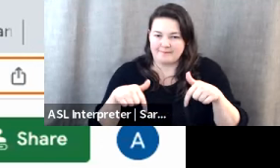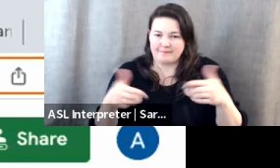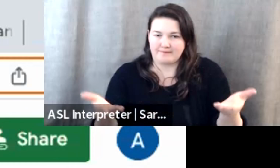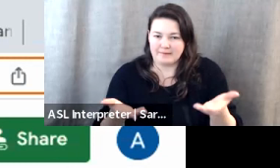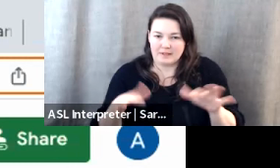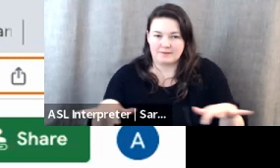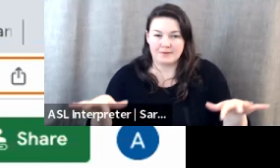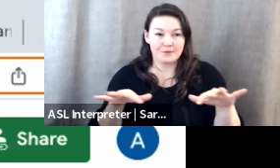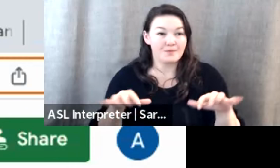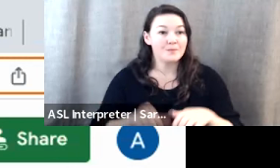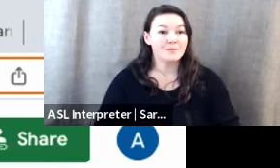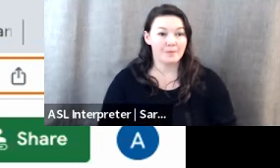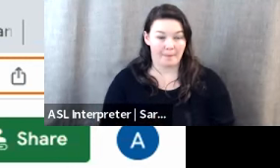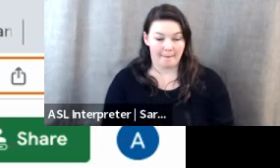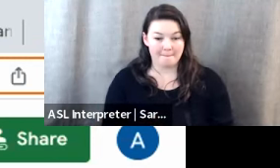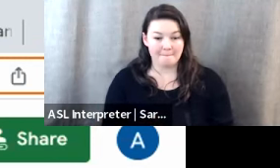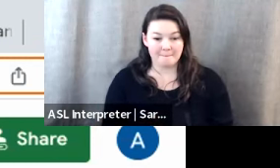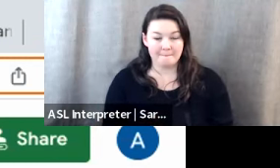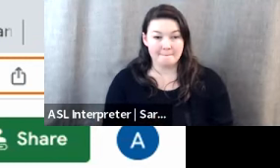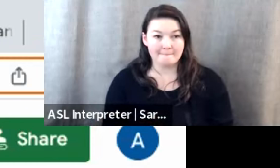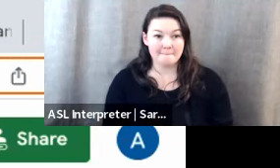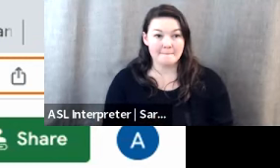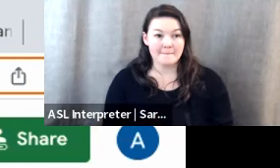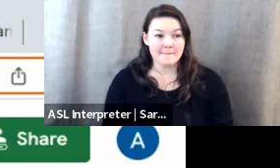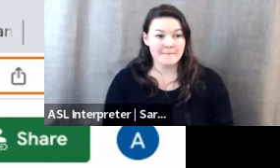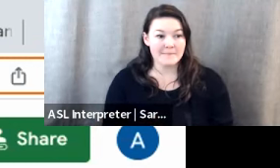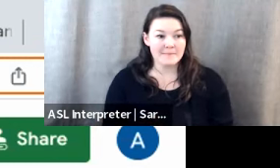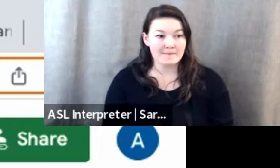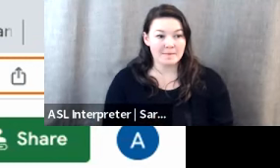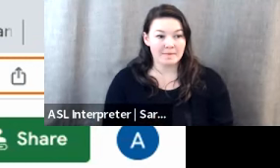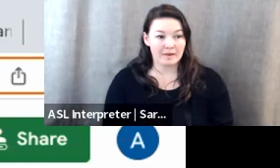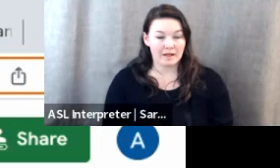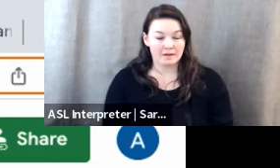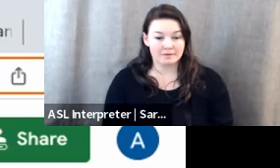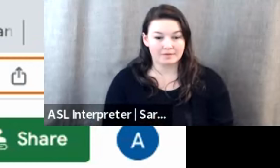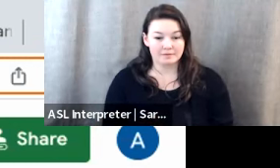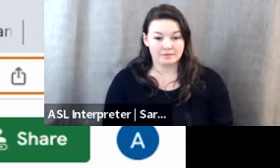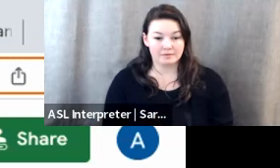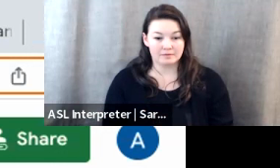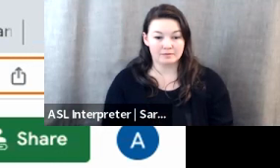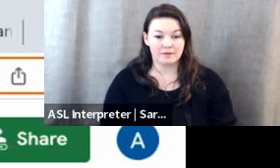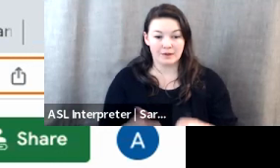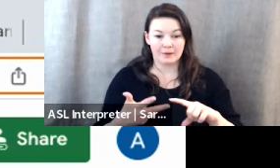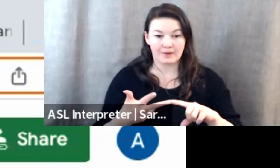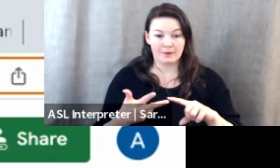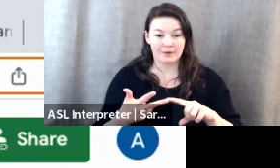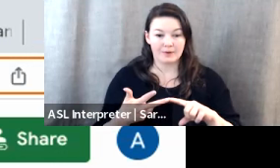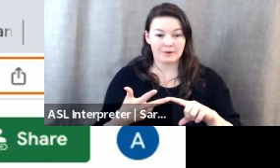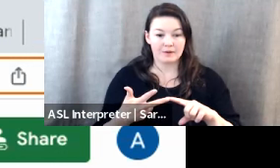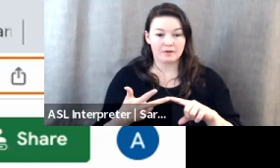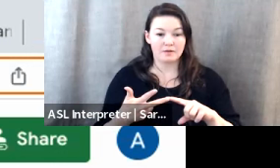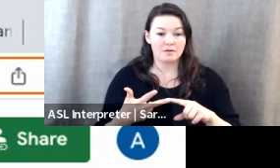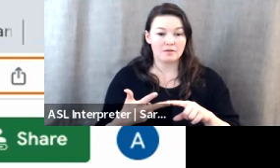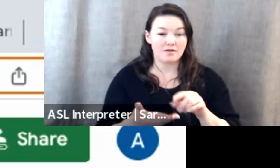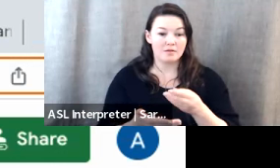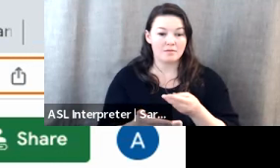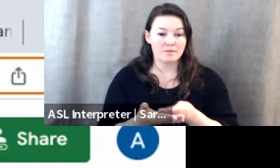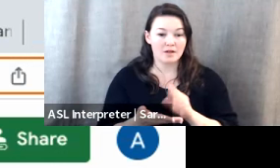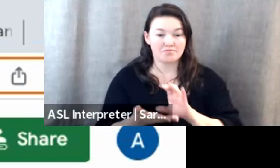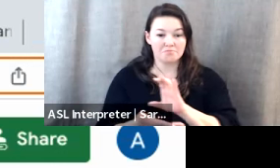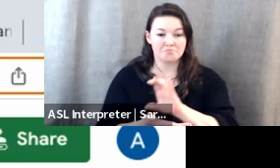residentes del condado de Boulder de bajo o moderado ingreso. The third idea is fund employers to offer